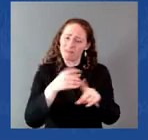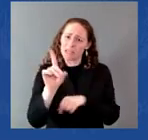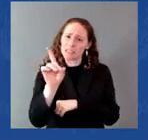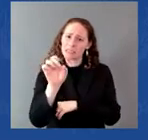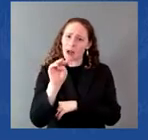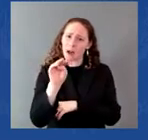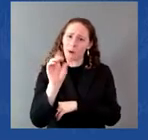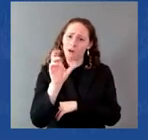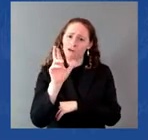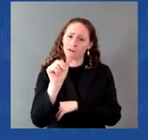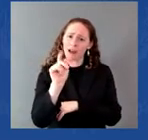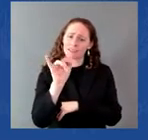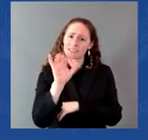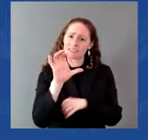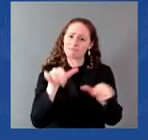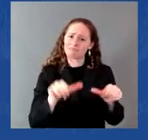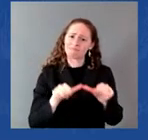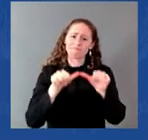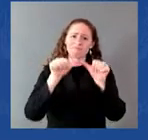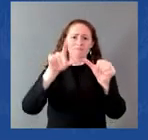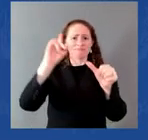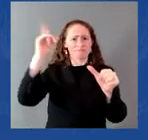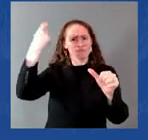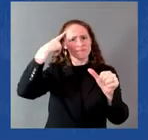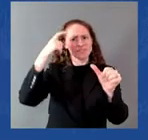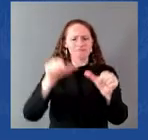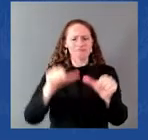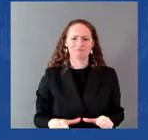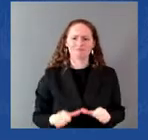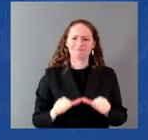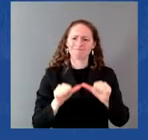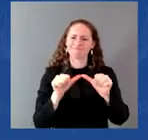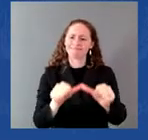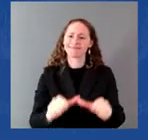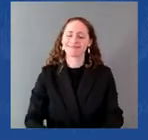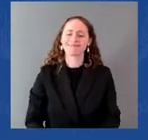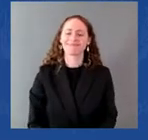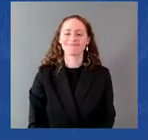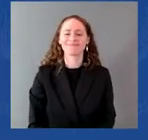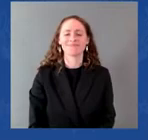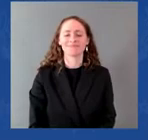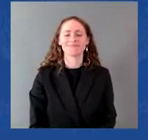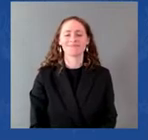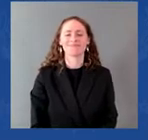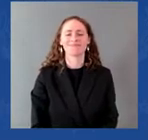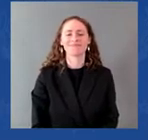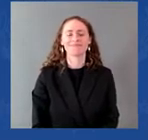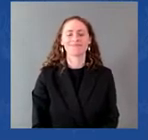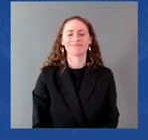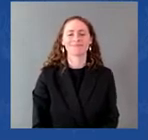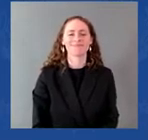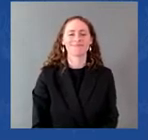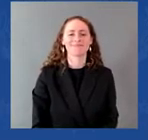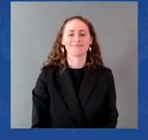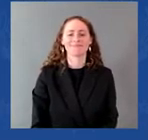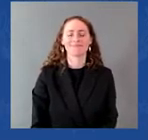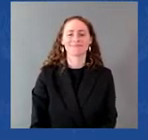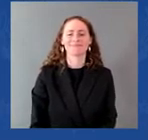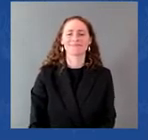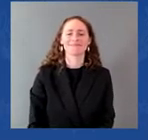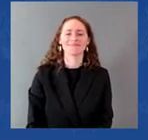It matters. And our good friends, the past Kennedy Center honorees like David Letterman, who is here and understands the truth of that as